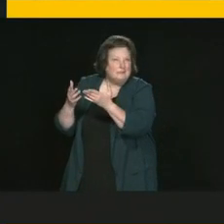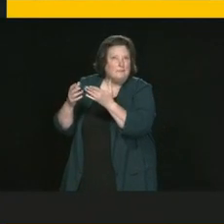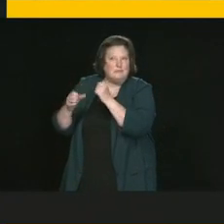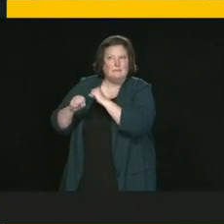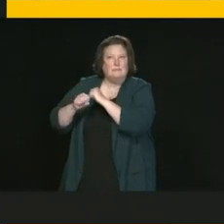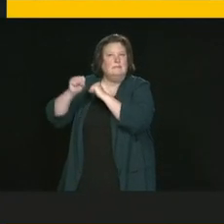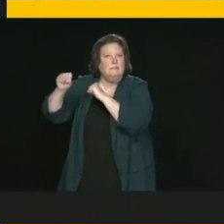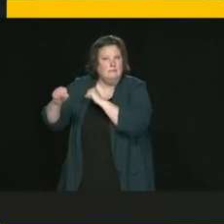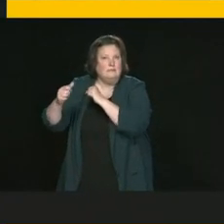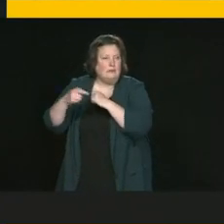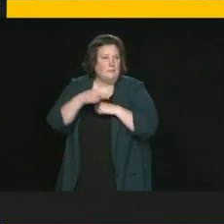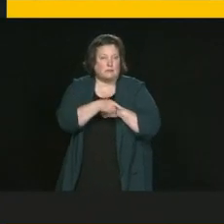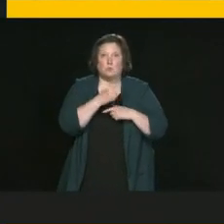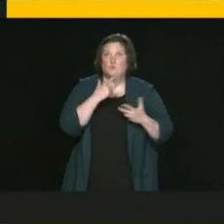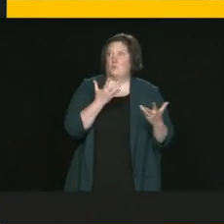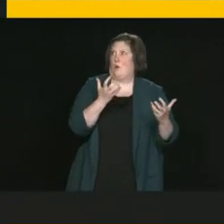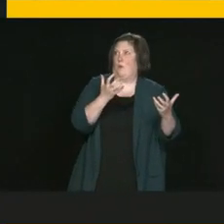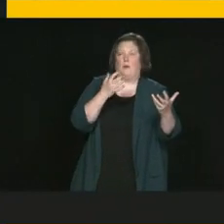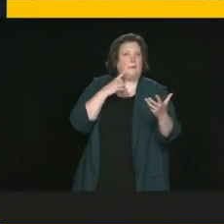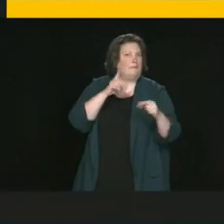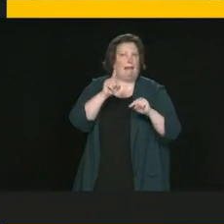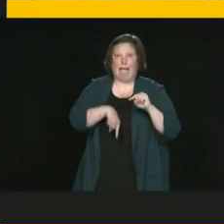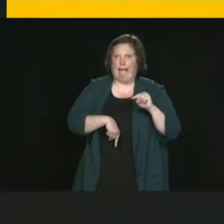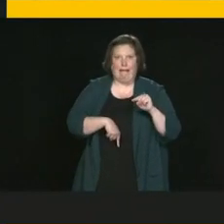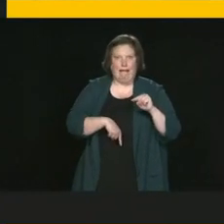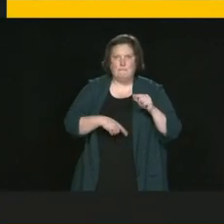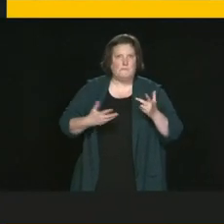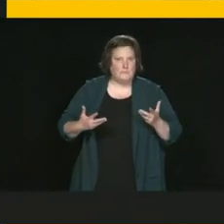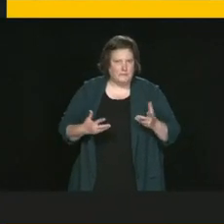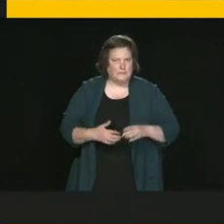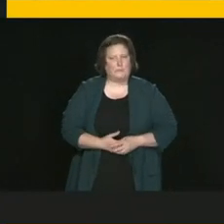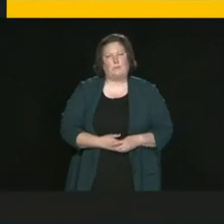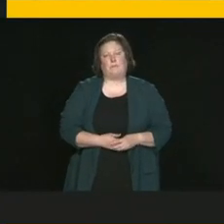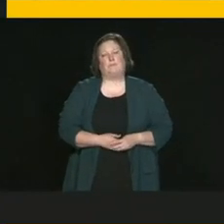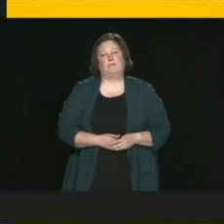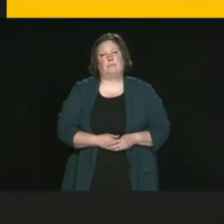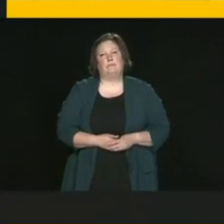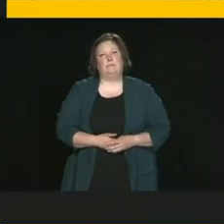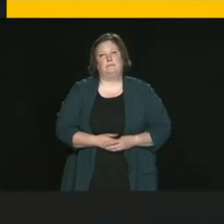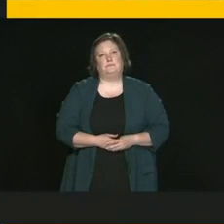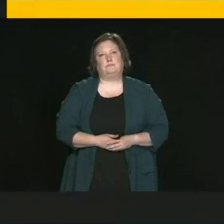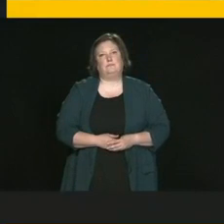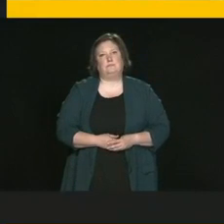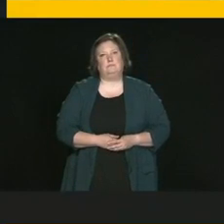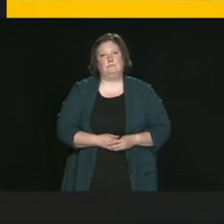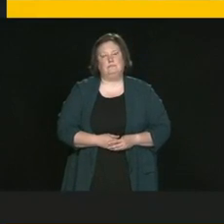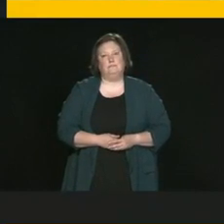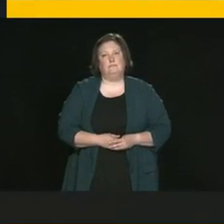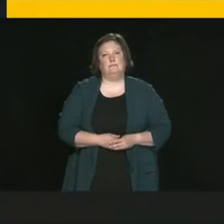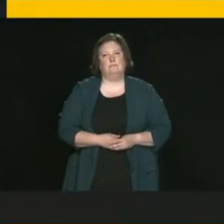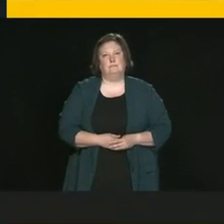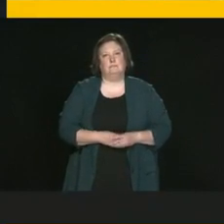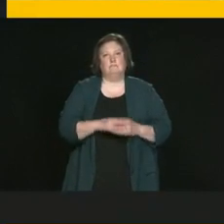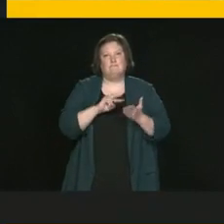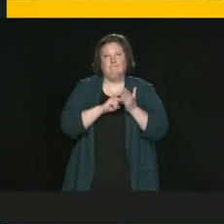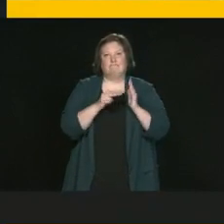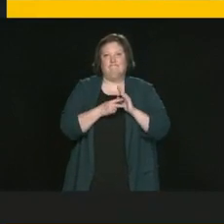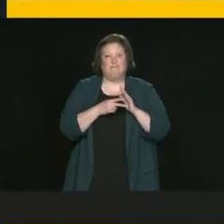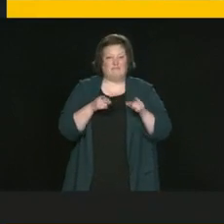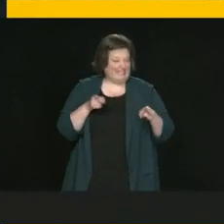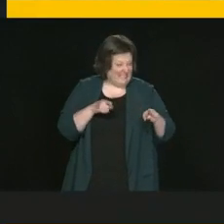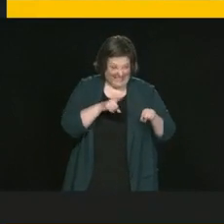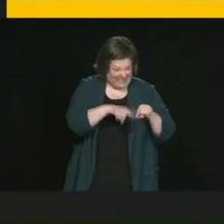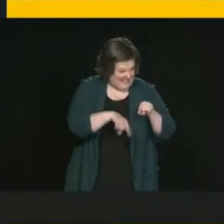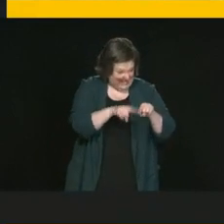to ensure that everyone who wants to work can find a job. So we need to extend the CERB so